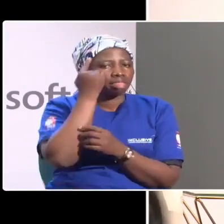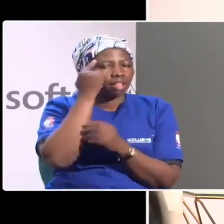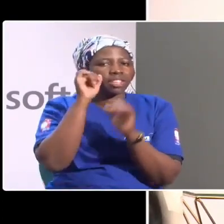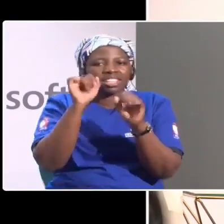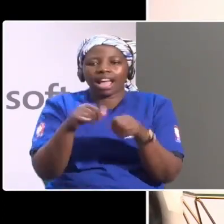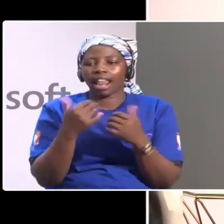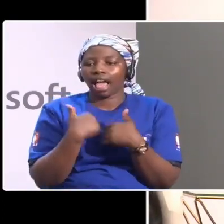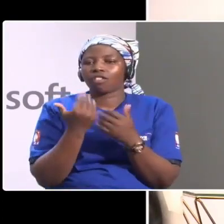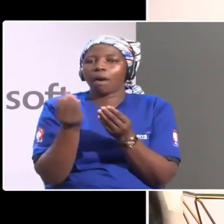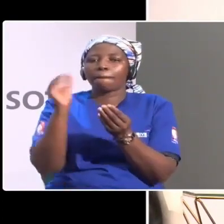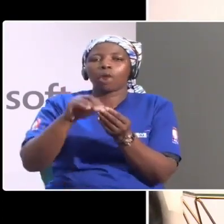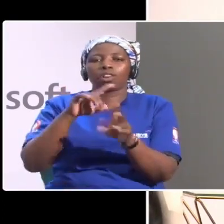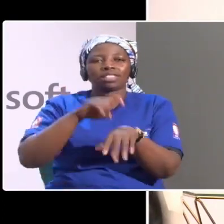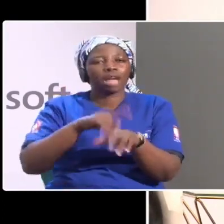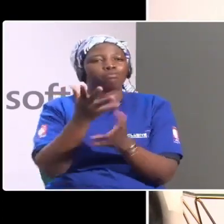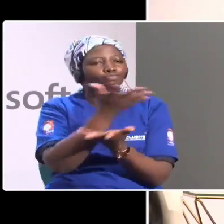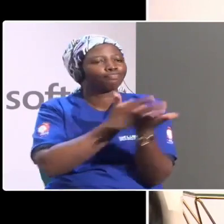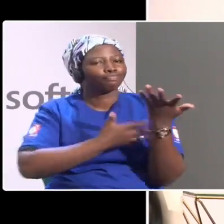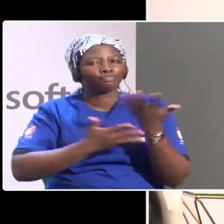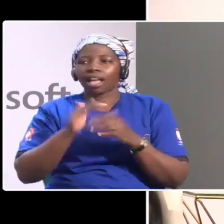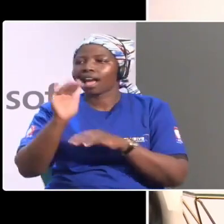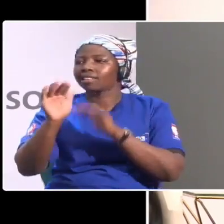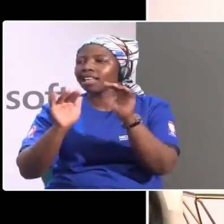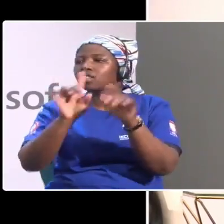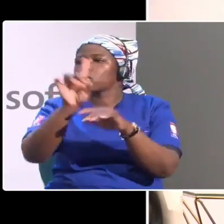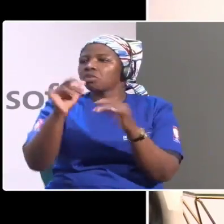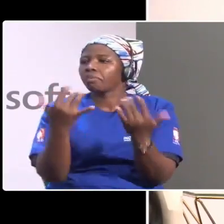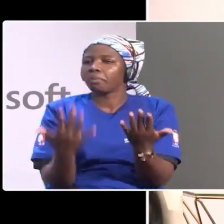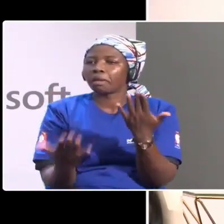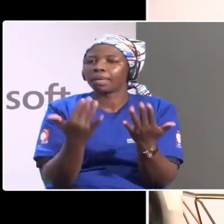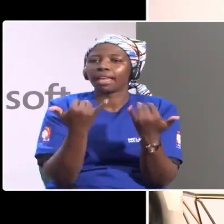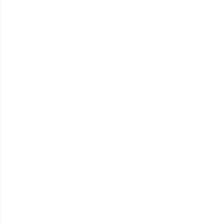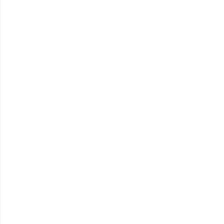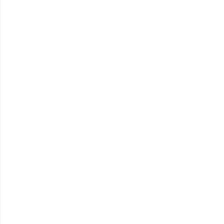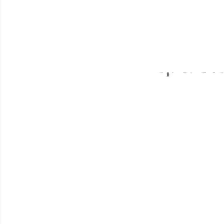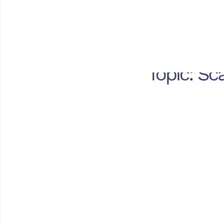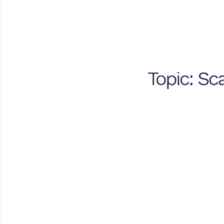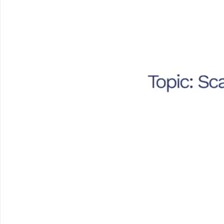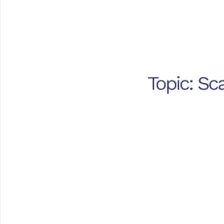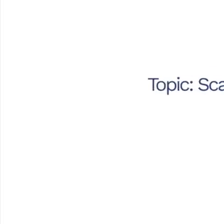some time more to interact, to ask questions, either now or later.